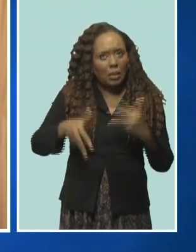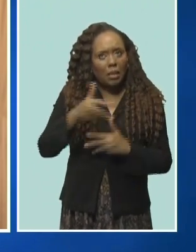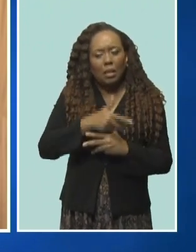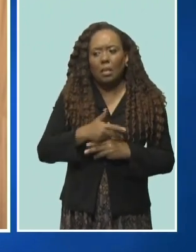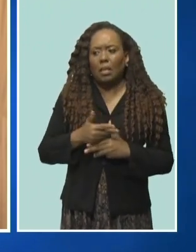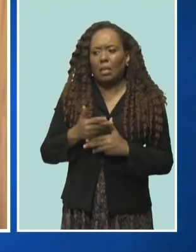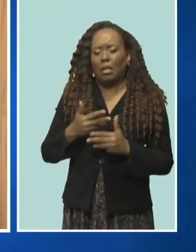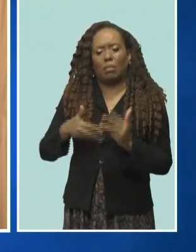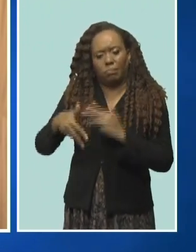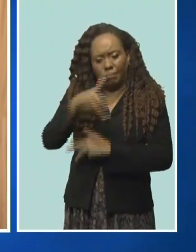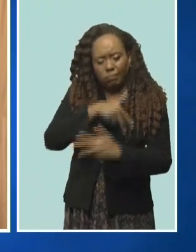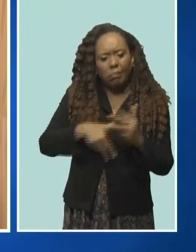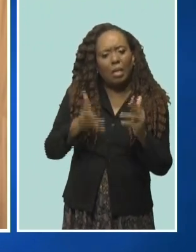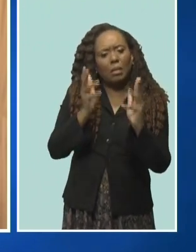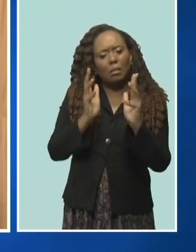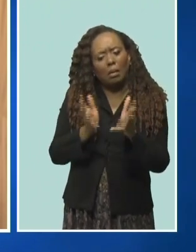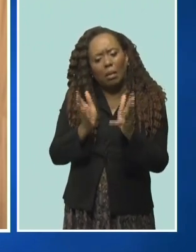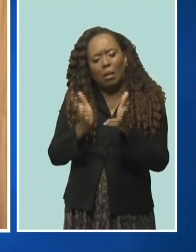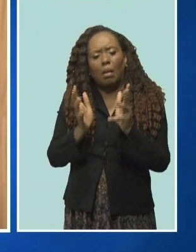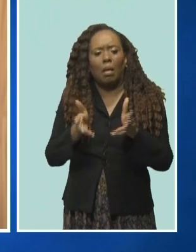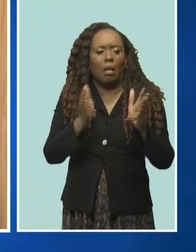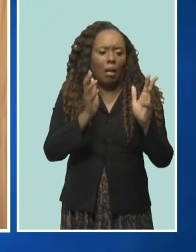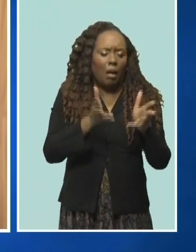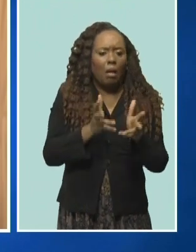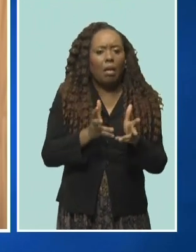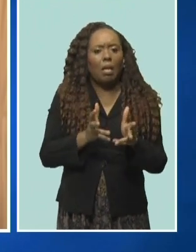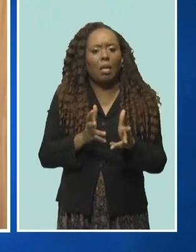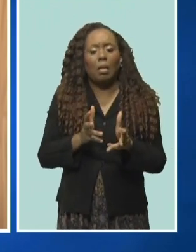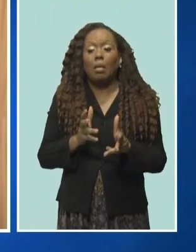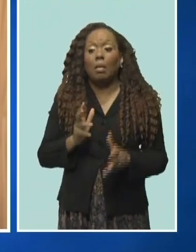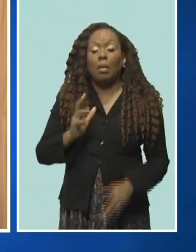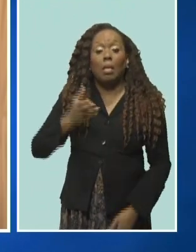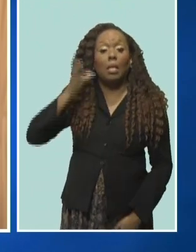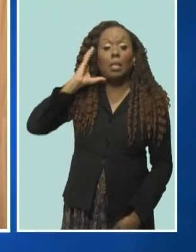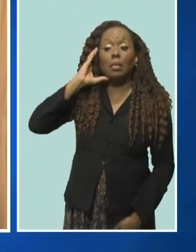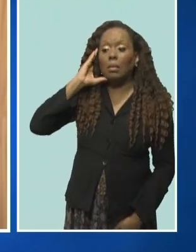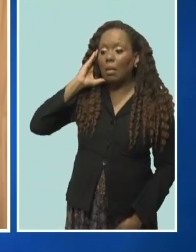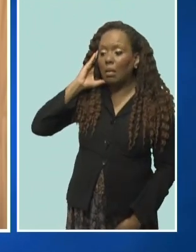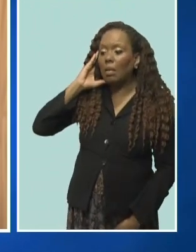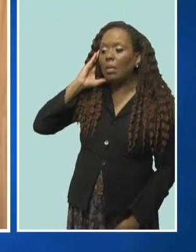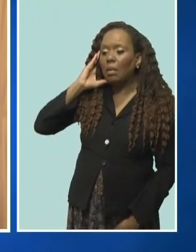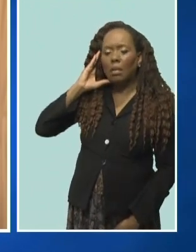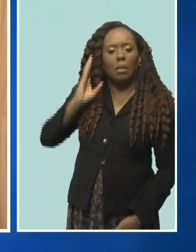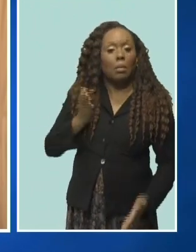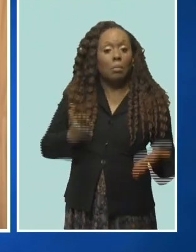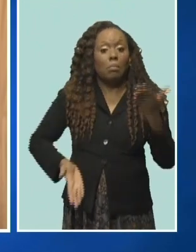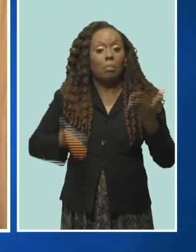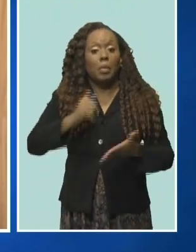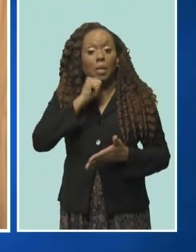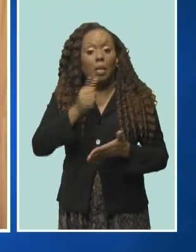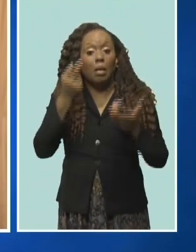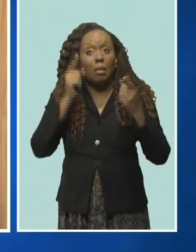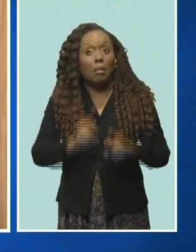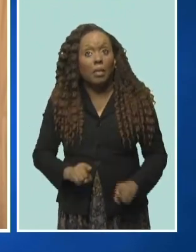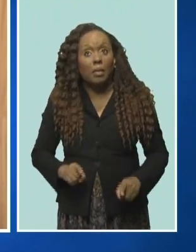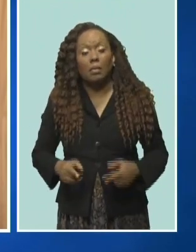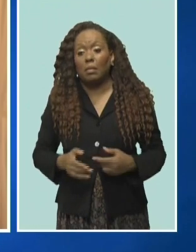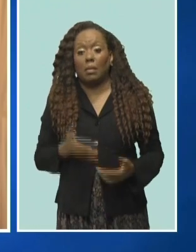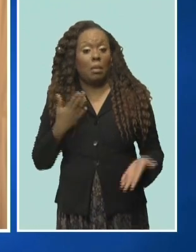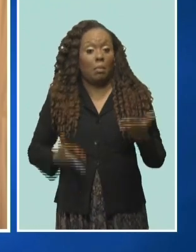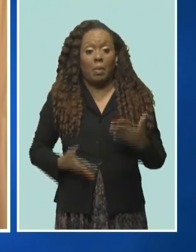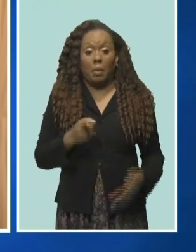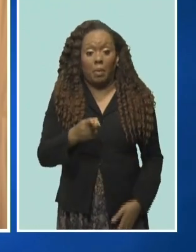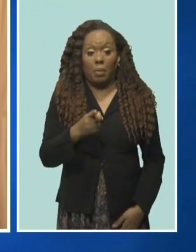talk with each other. Let us listen to one another, even if we disagree, and even if sometimes you dislike the